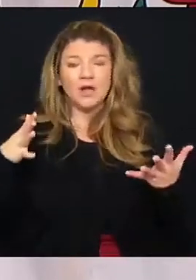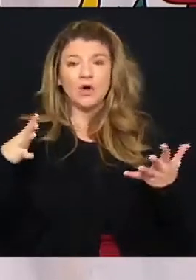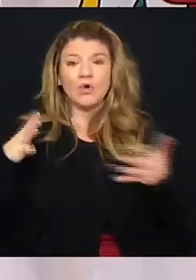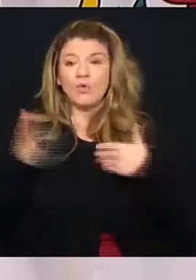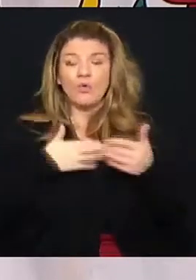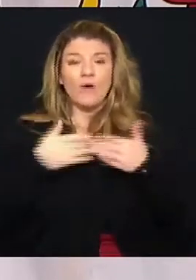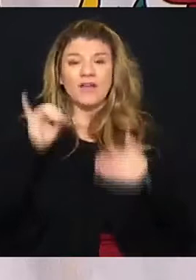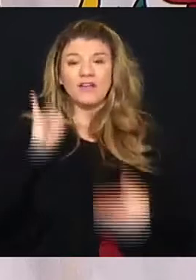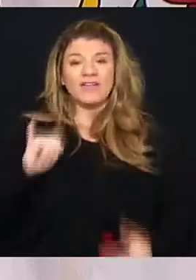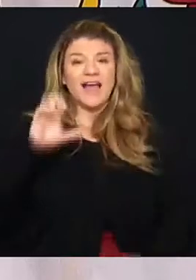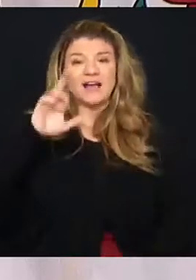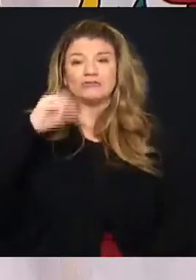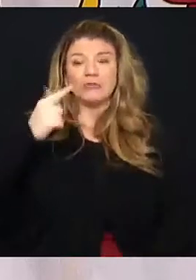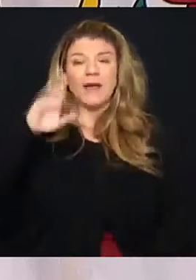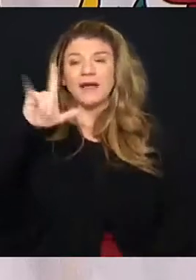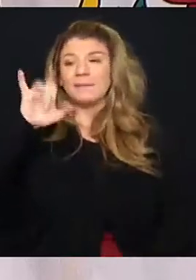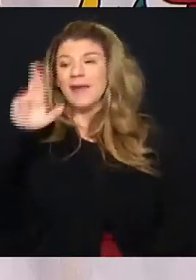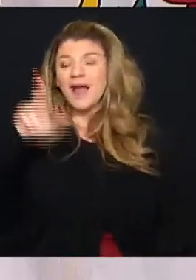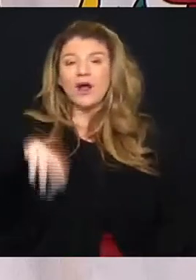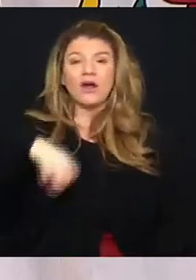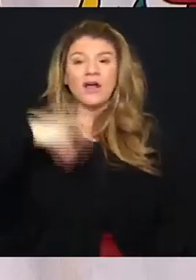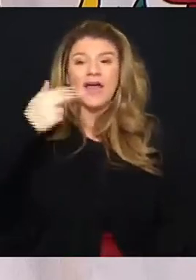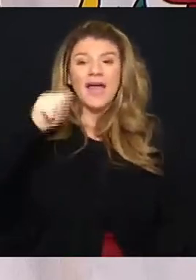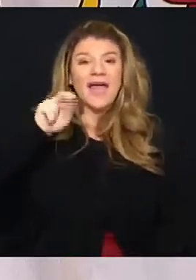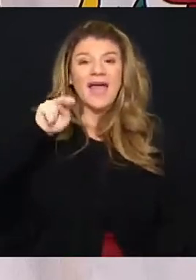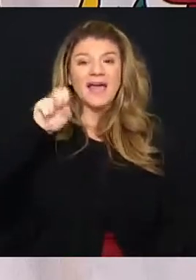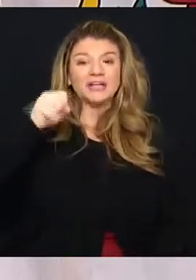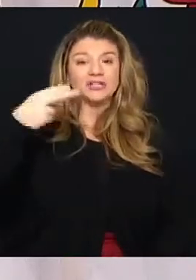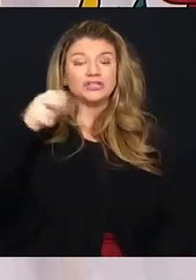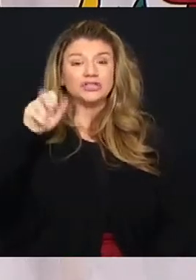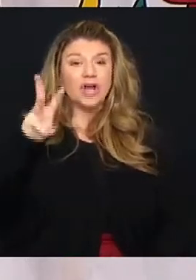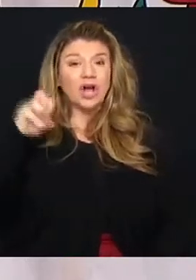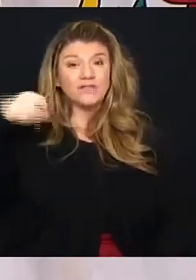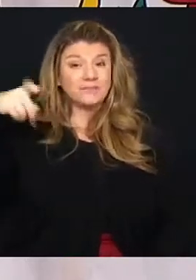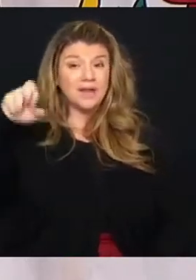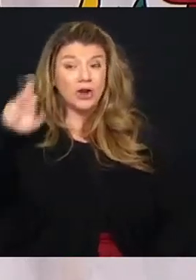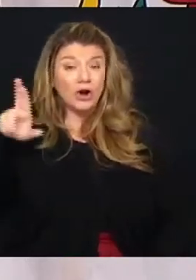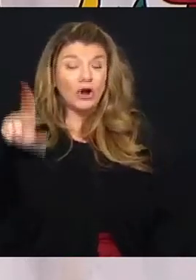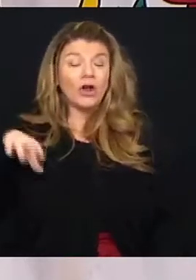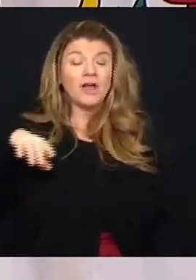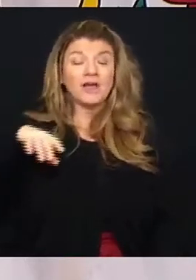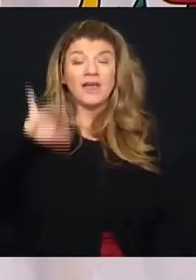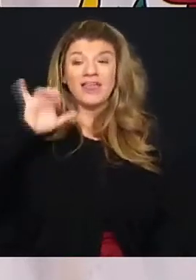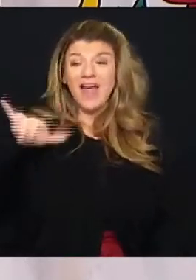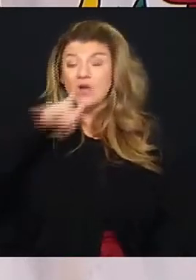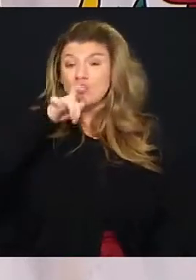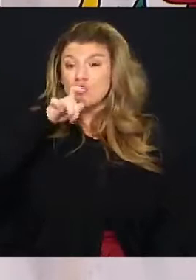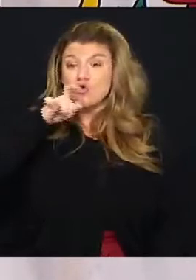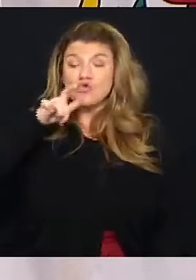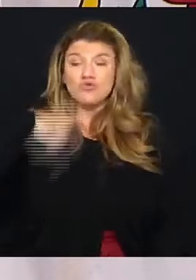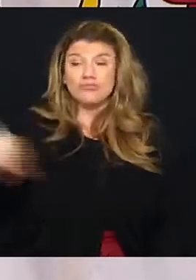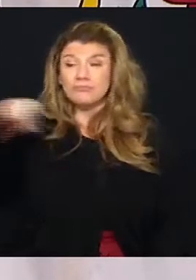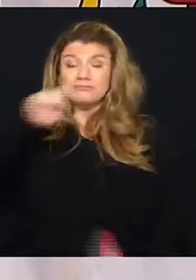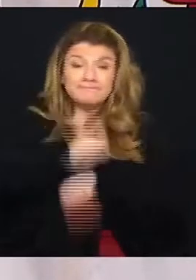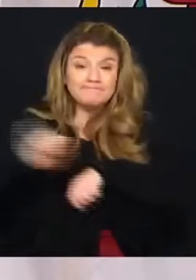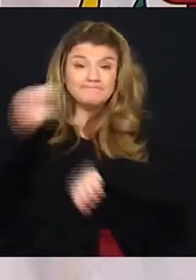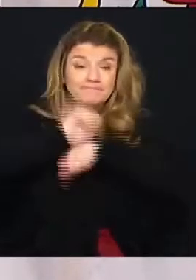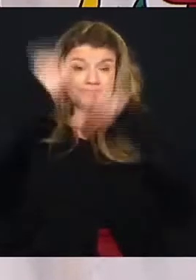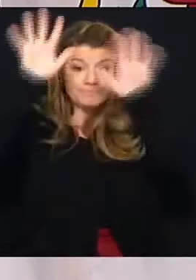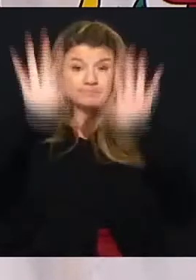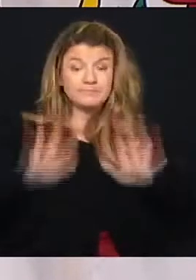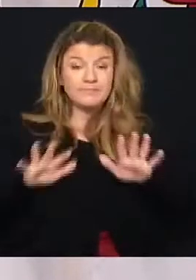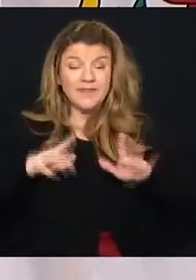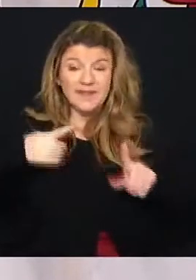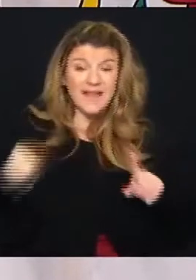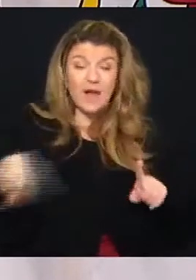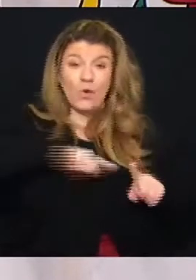President Craig Blair or Speaker Roger Hanshaw, the great work that everybody